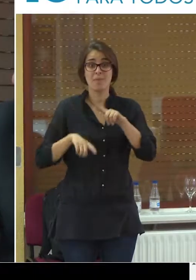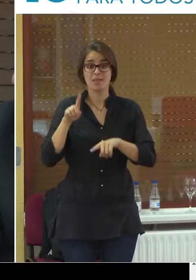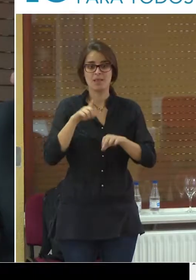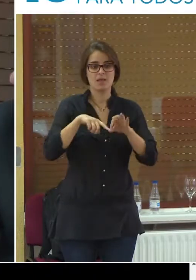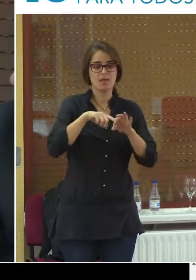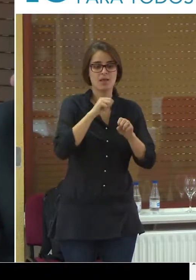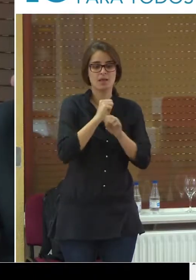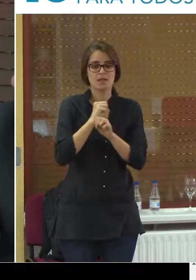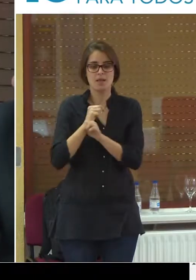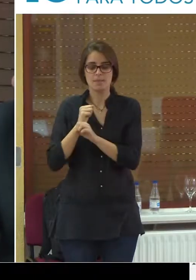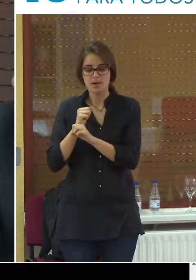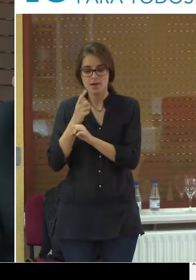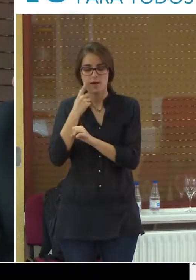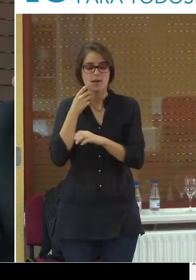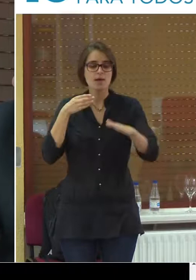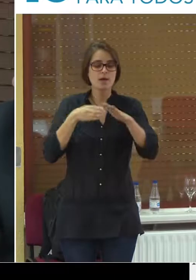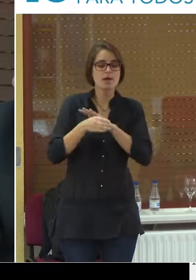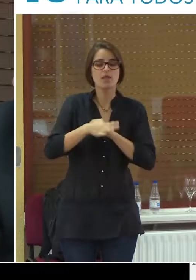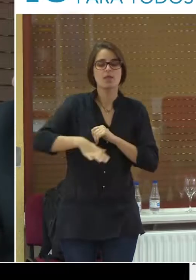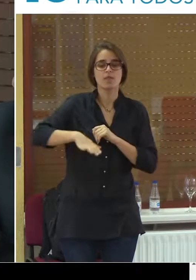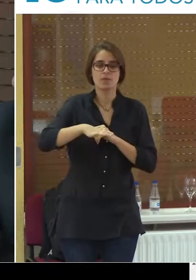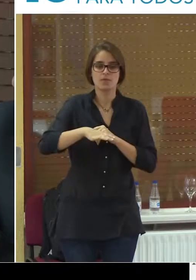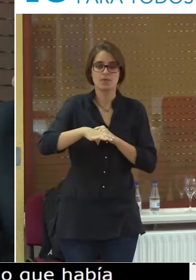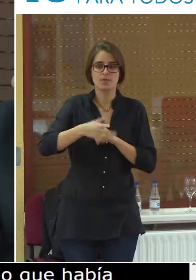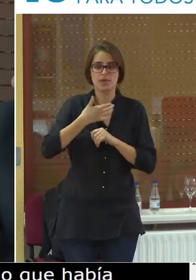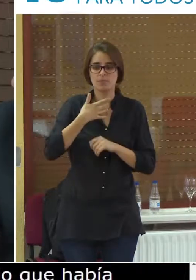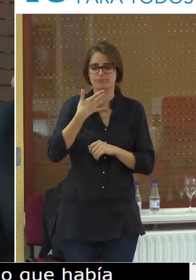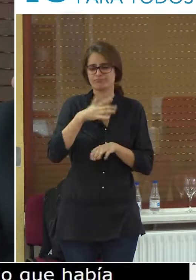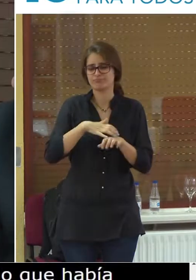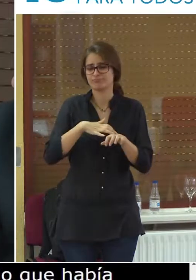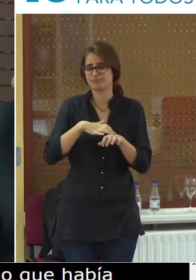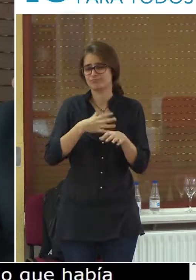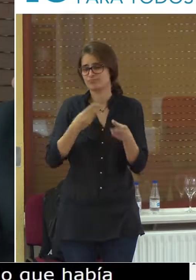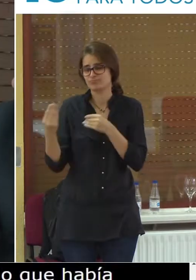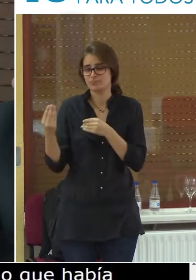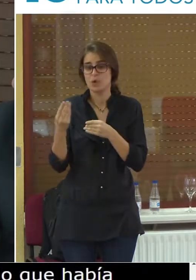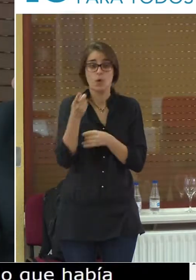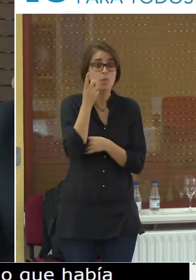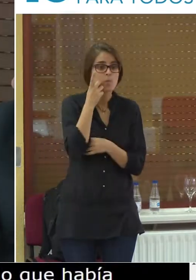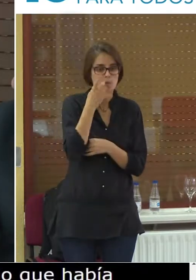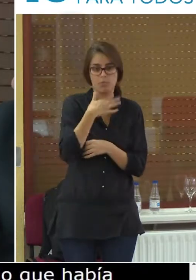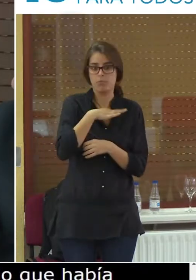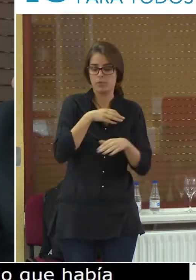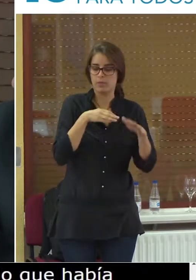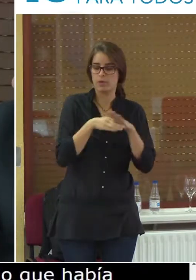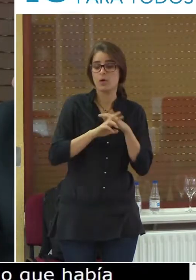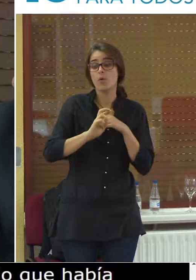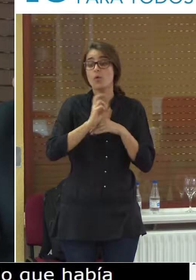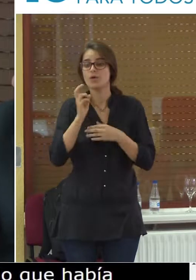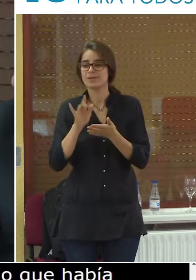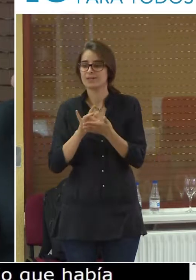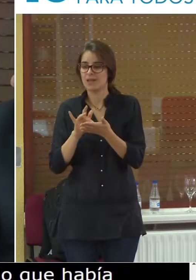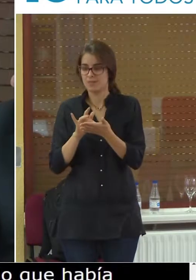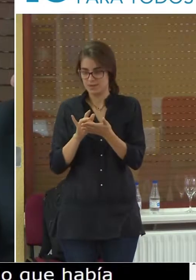job post. And many of them had smartphones, of course. Some others had tablets, or perhaps